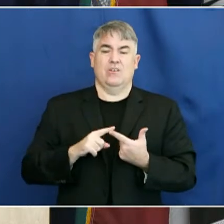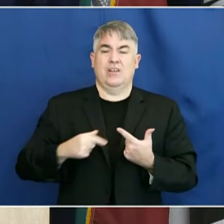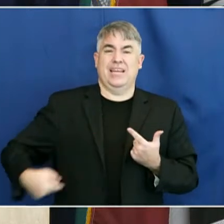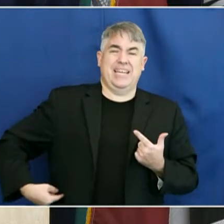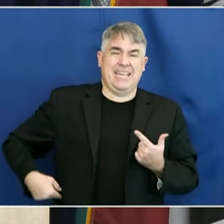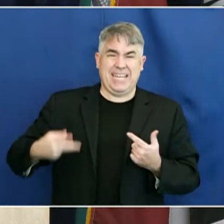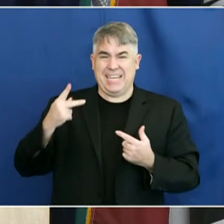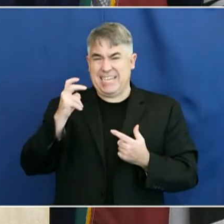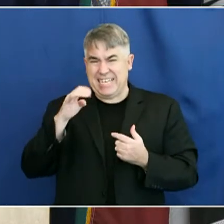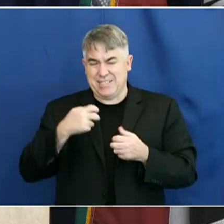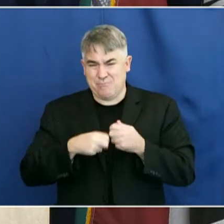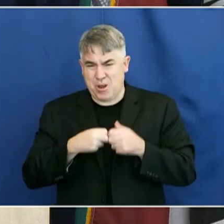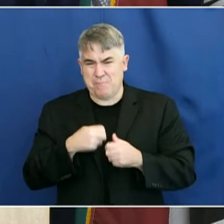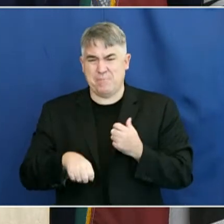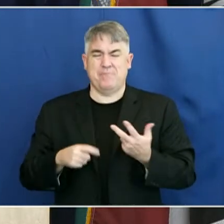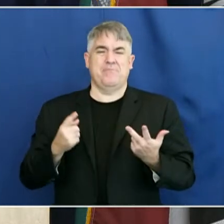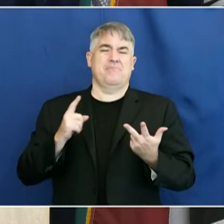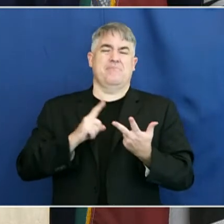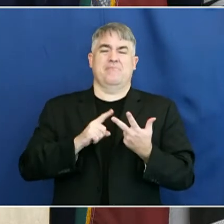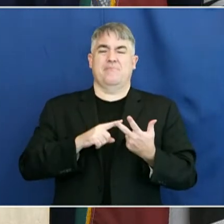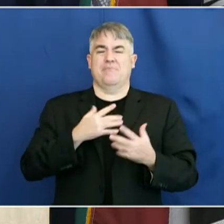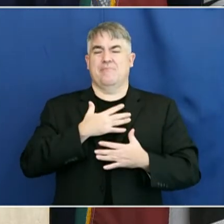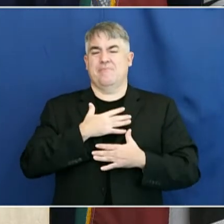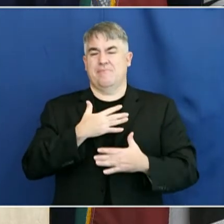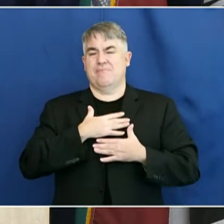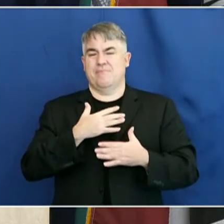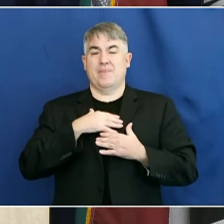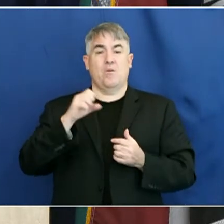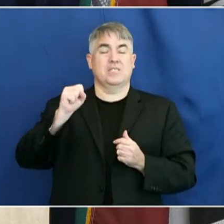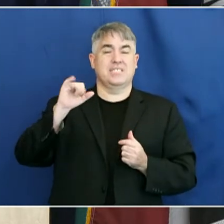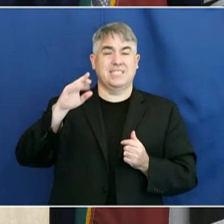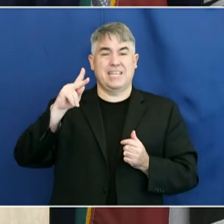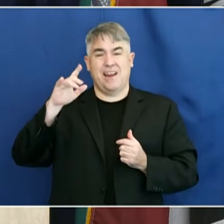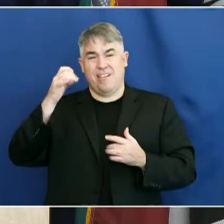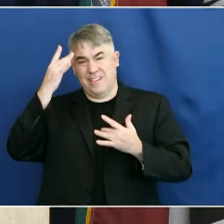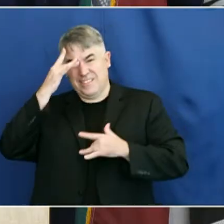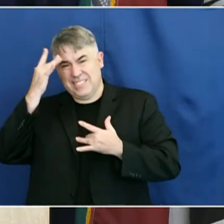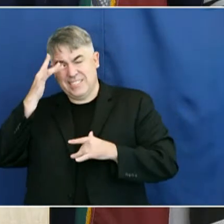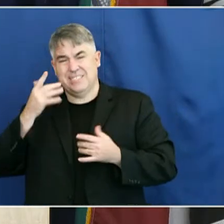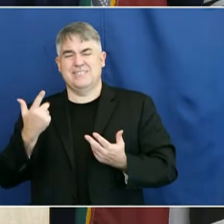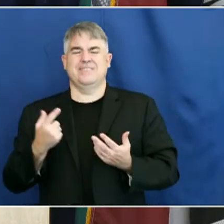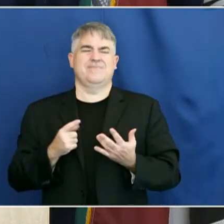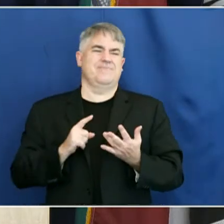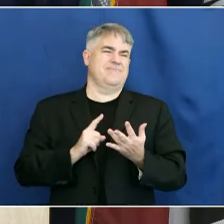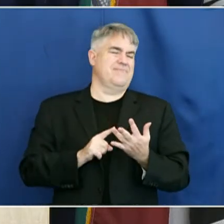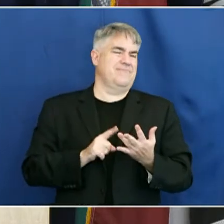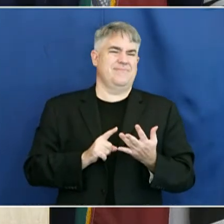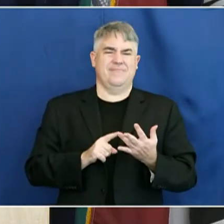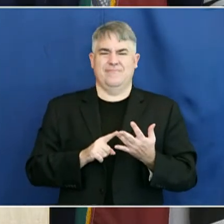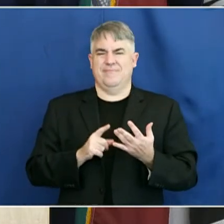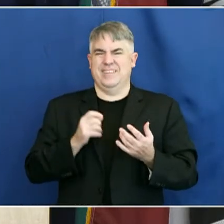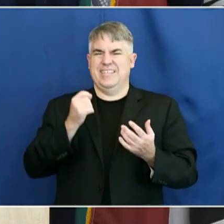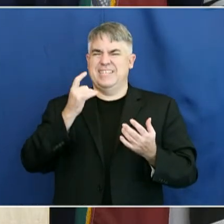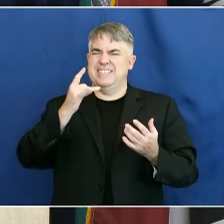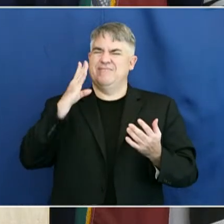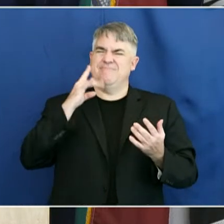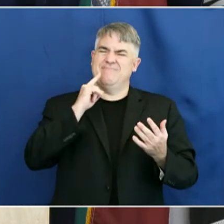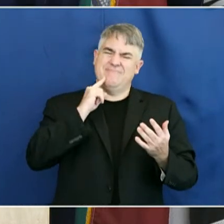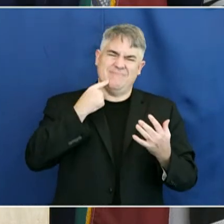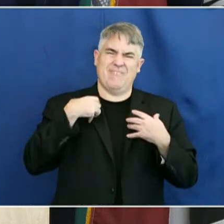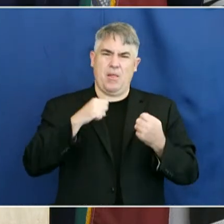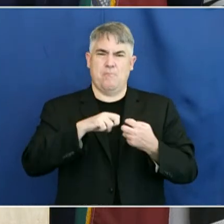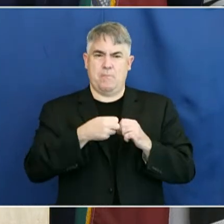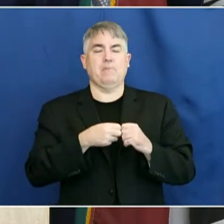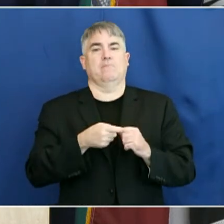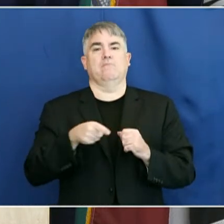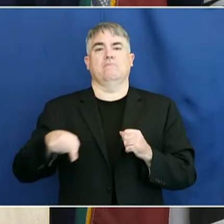listing on our website of the conditions that are eligible and apply. And within the next 24 to 48 hours, we will also publish on the county